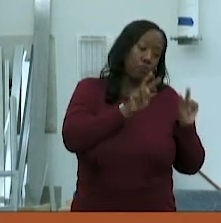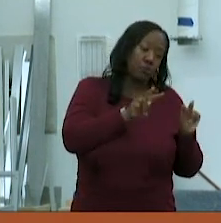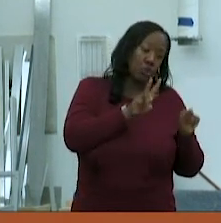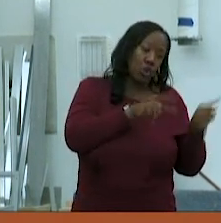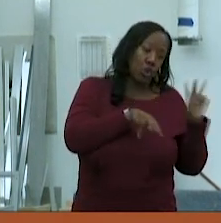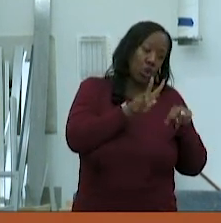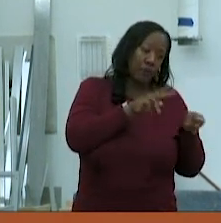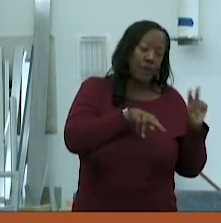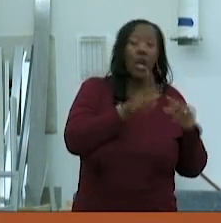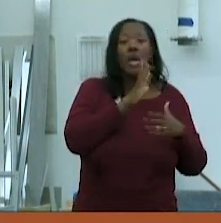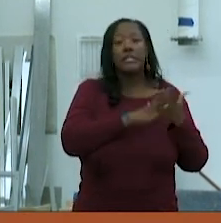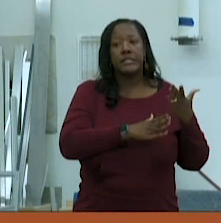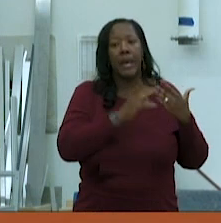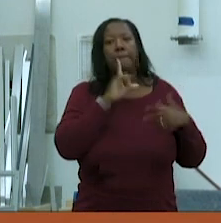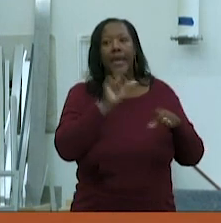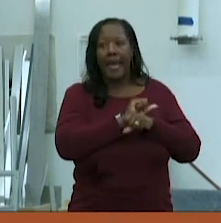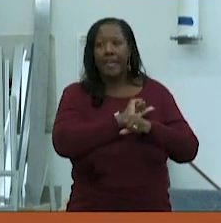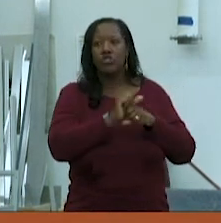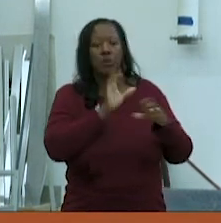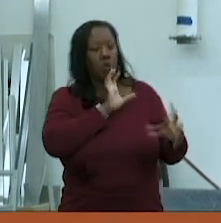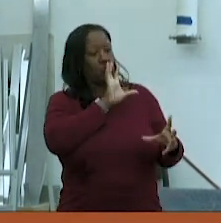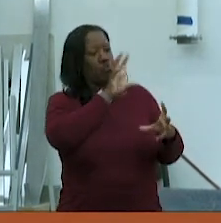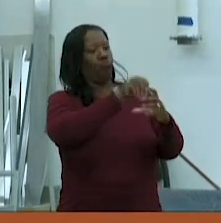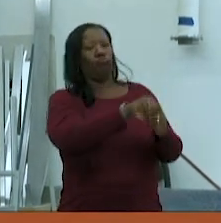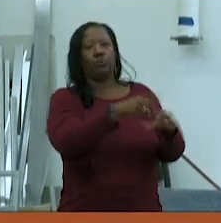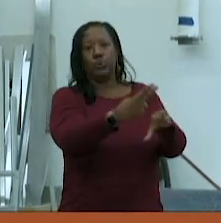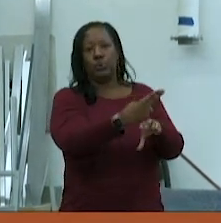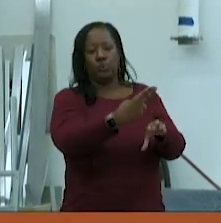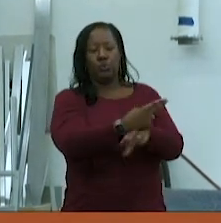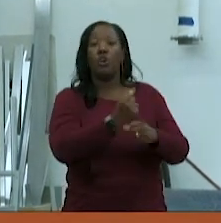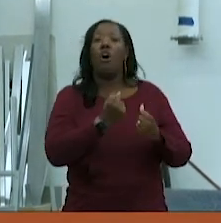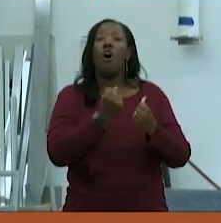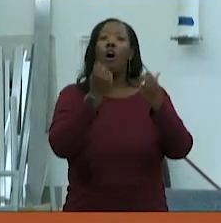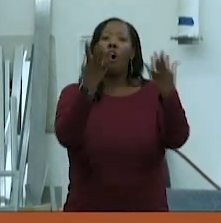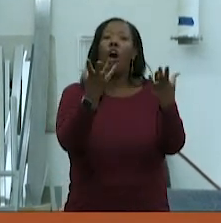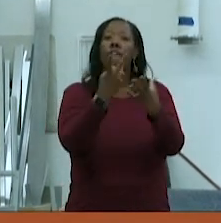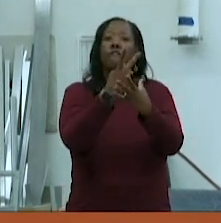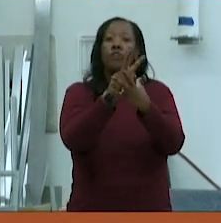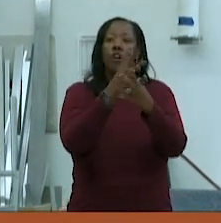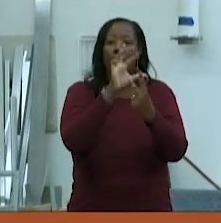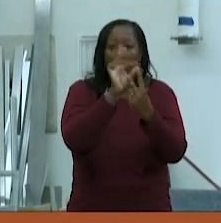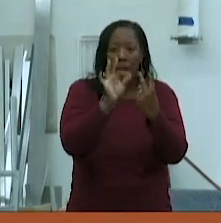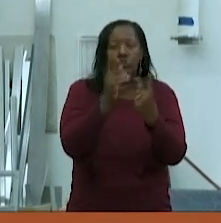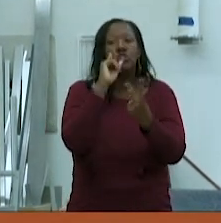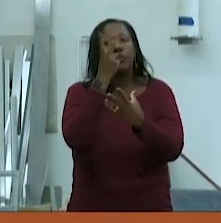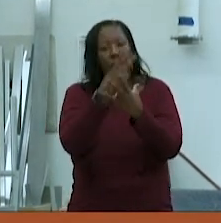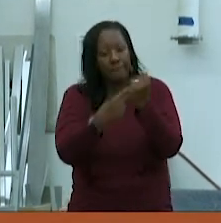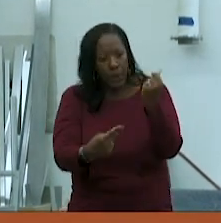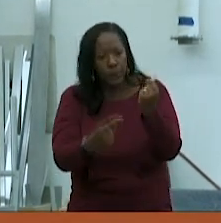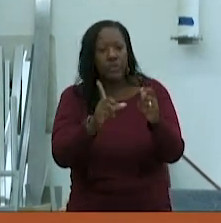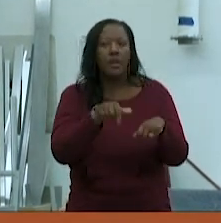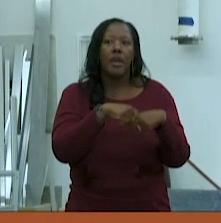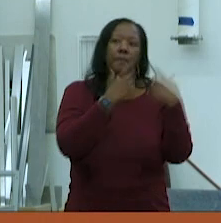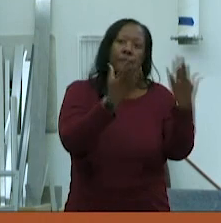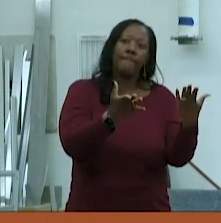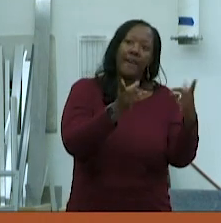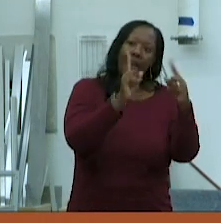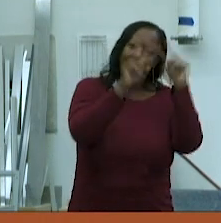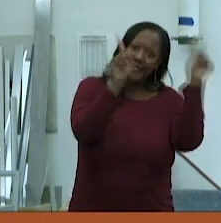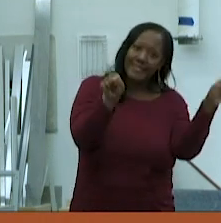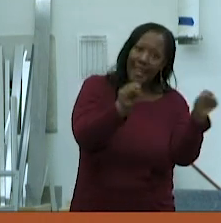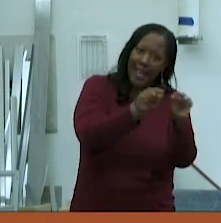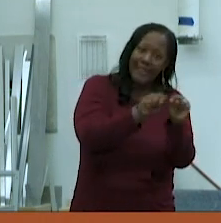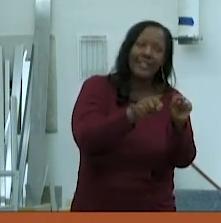may want to actively manipulate them. Offer options for both. Clearly label and provide signage for the interactive. This